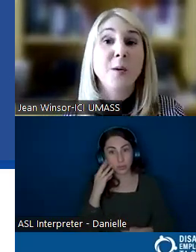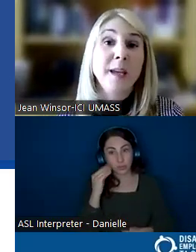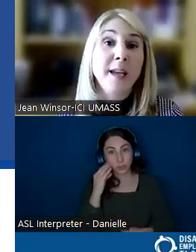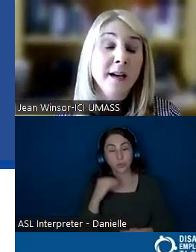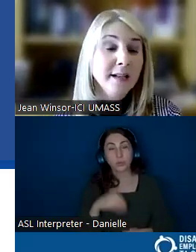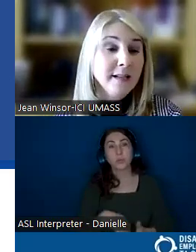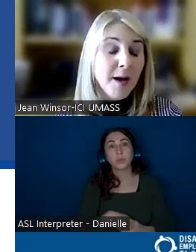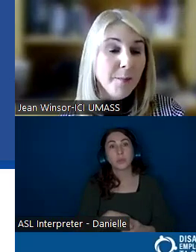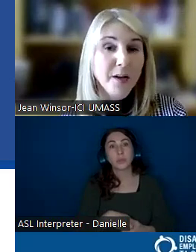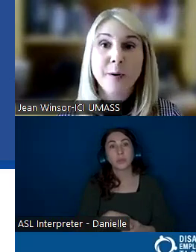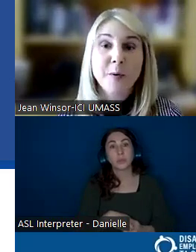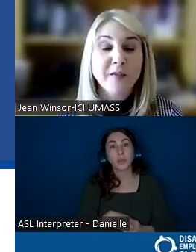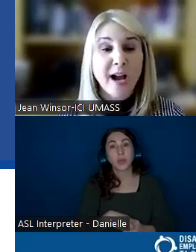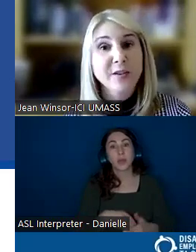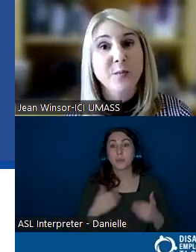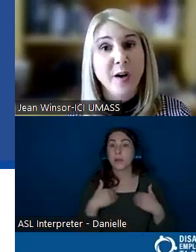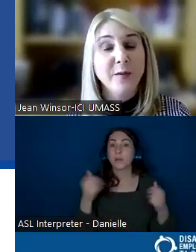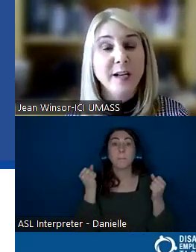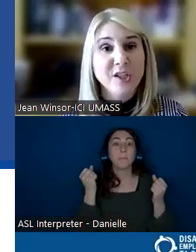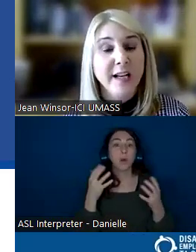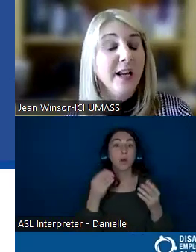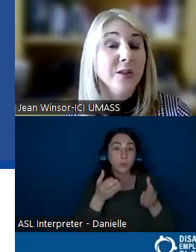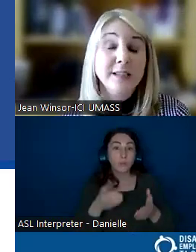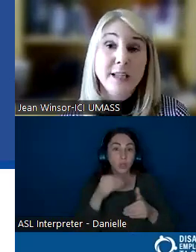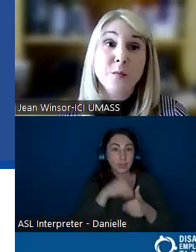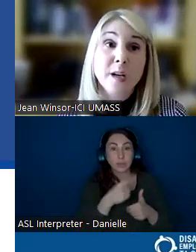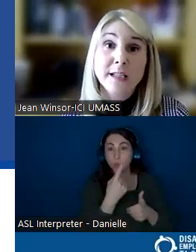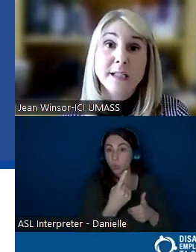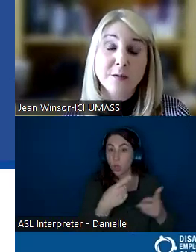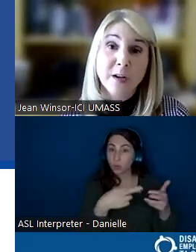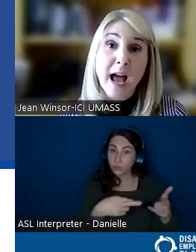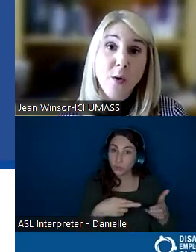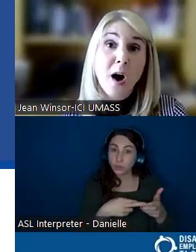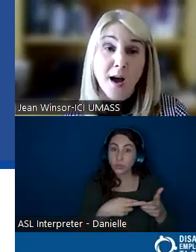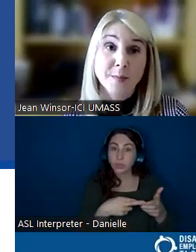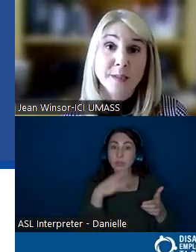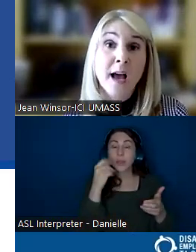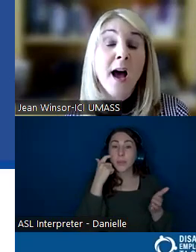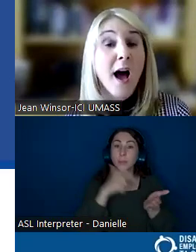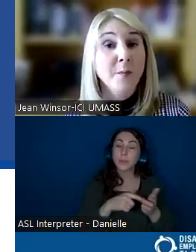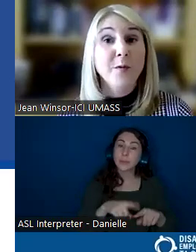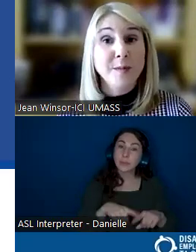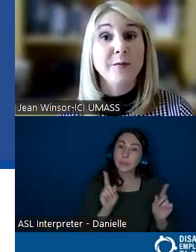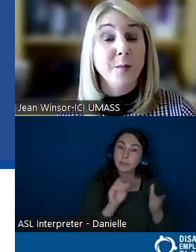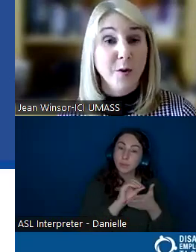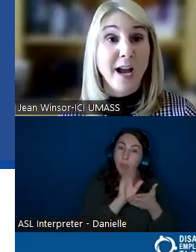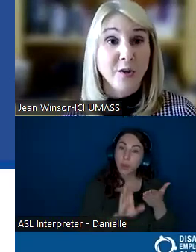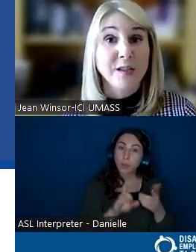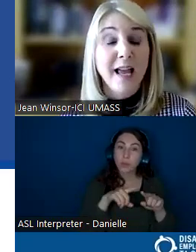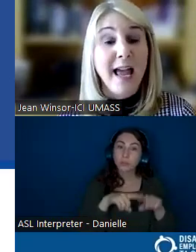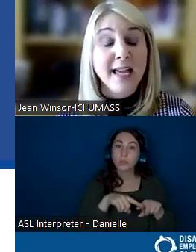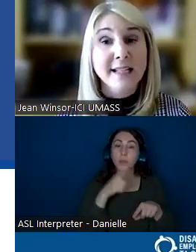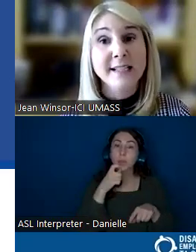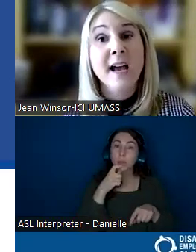that there'll be multiple providers in one region, and you'll see really different outcomes from different